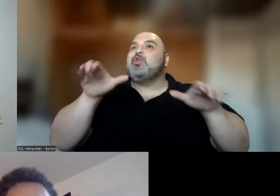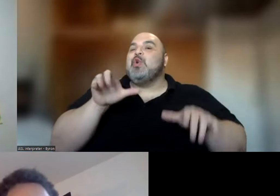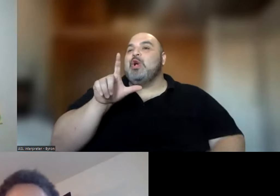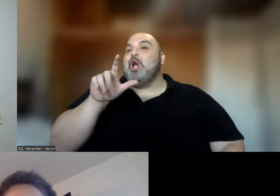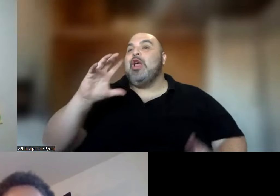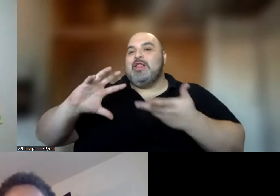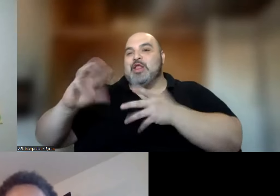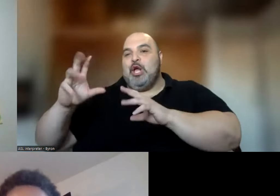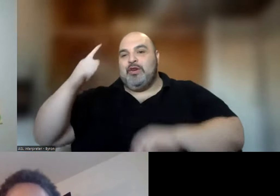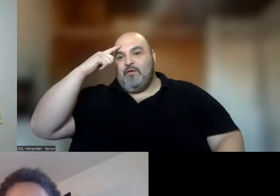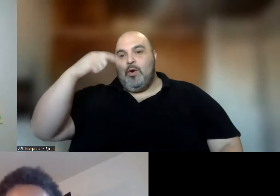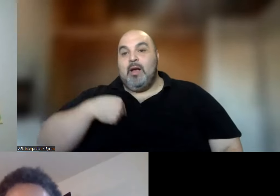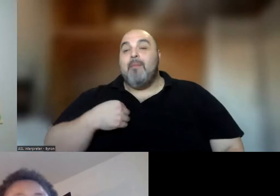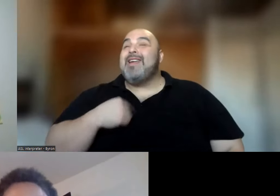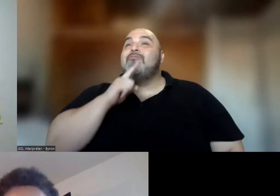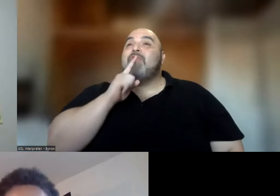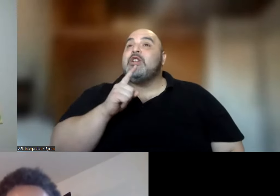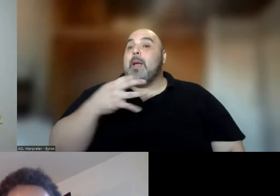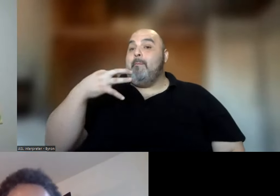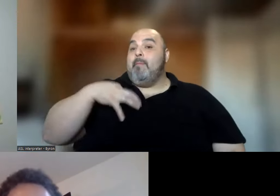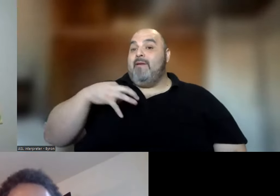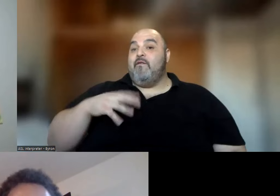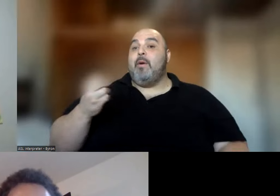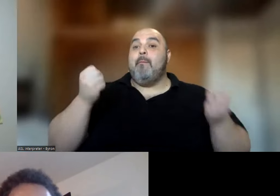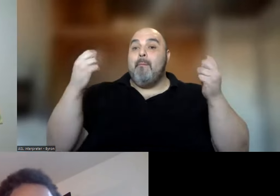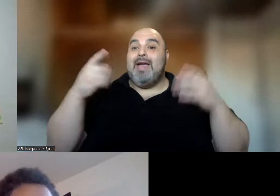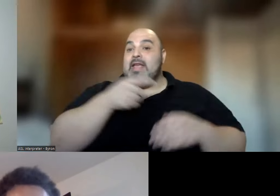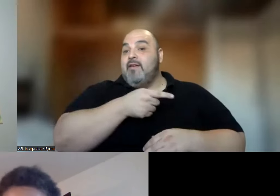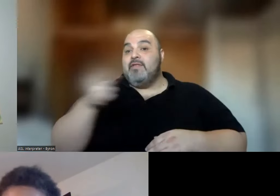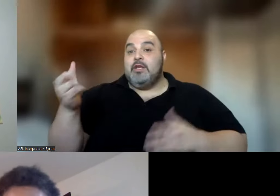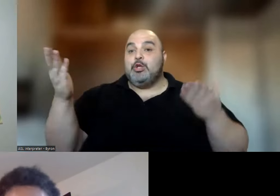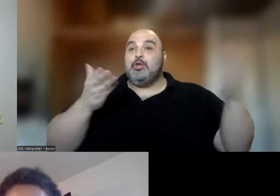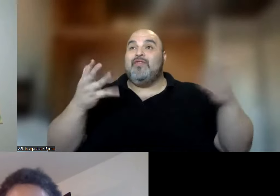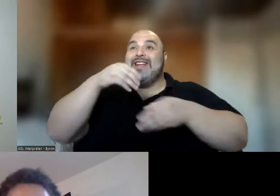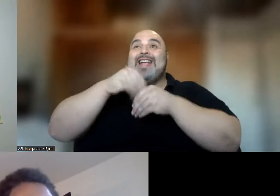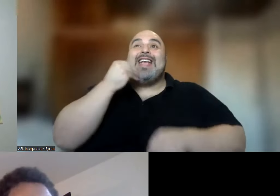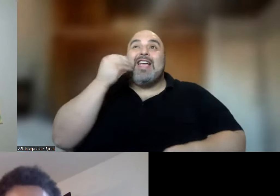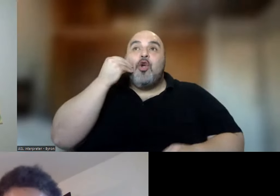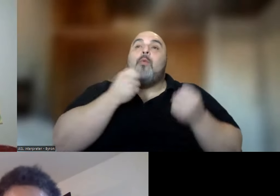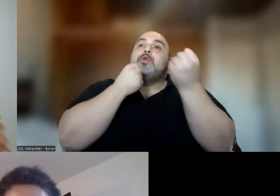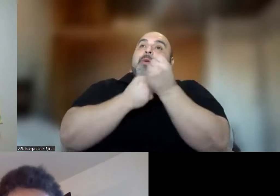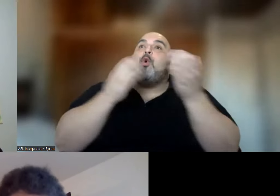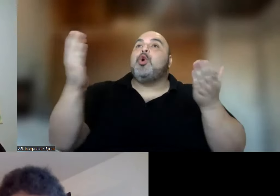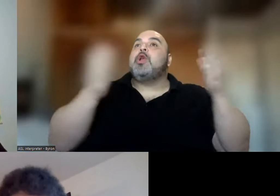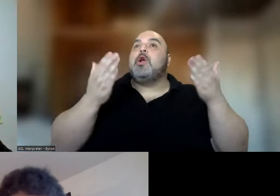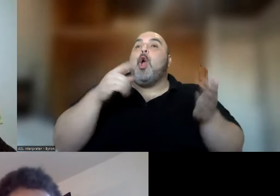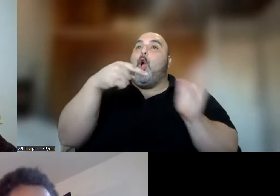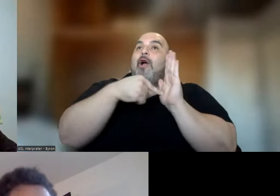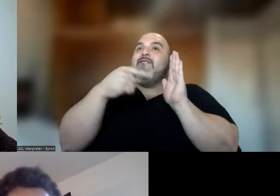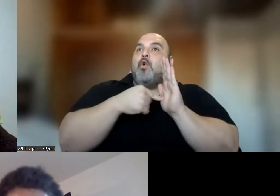me. But I am actually benefiting from a lot of these services, in-home supportive services, affordable